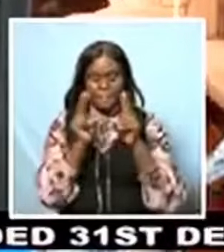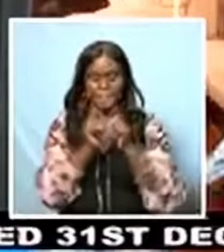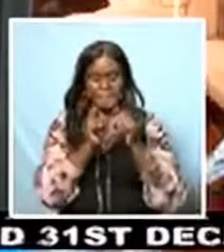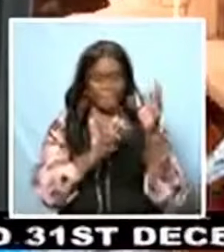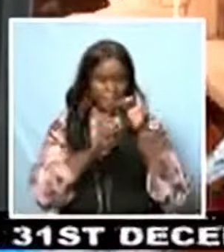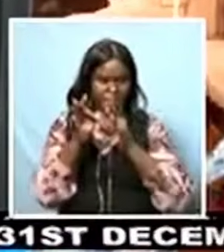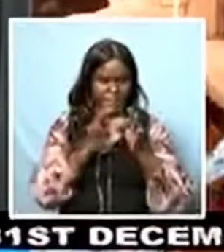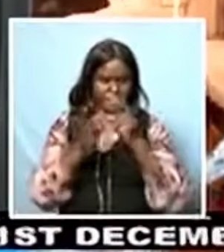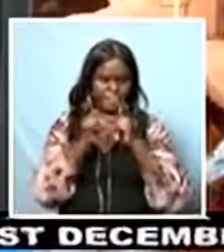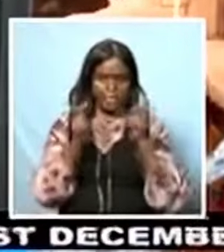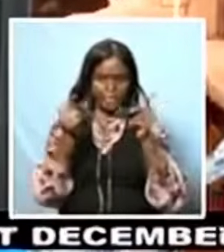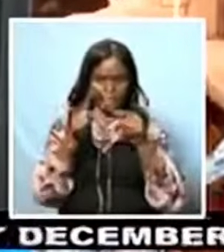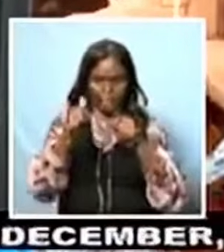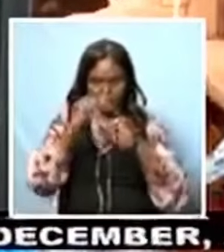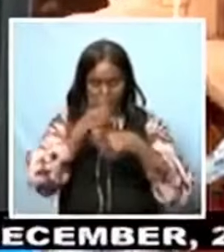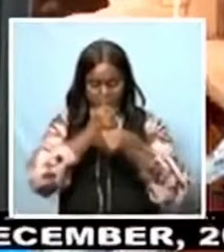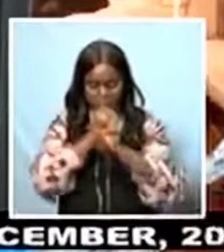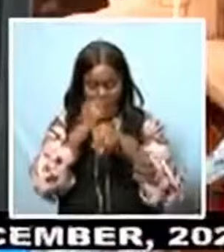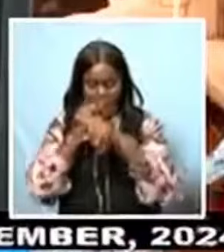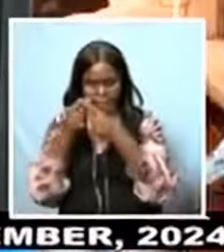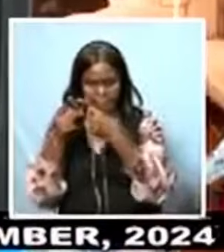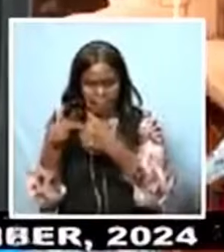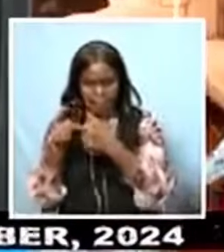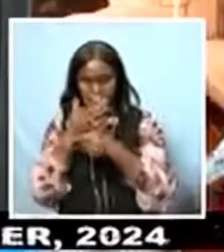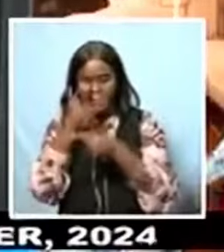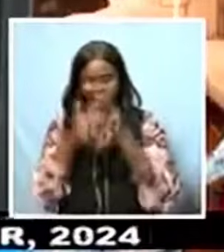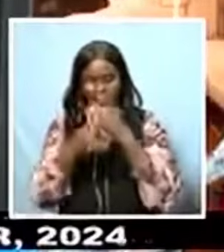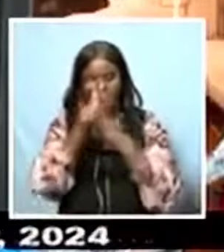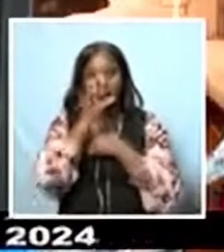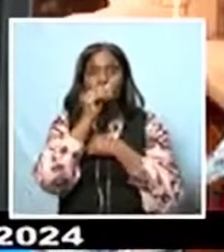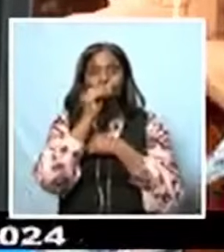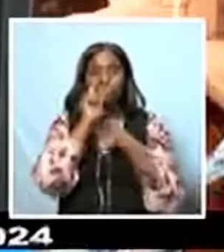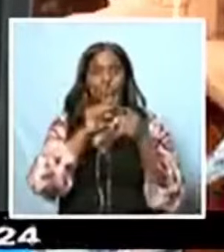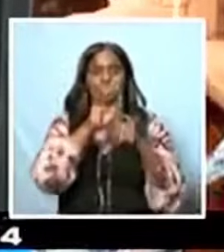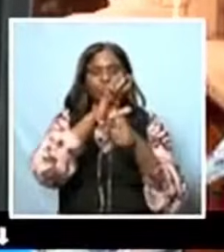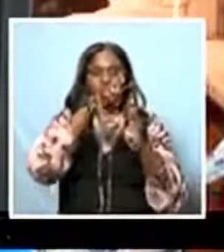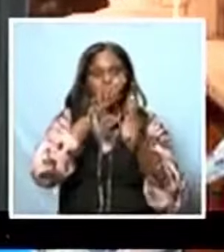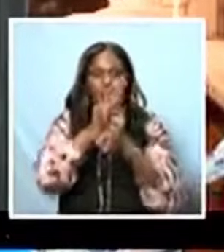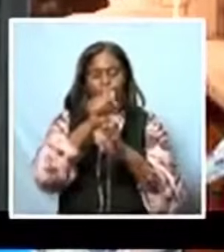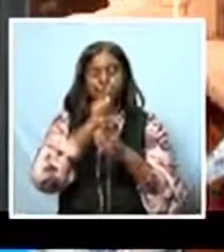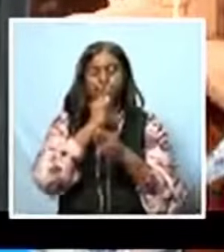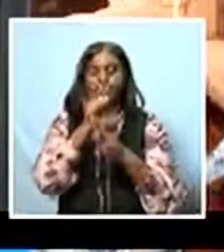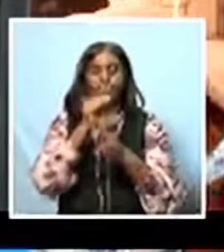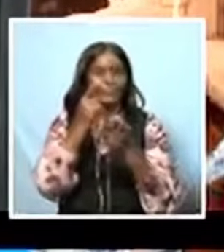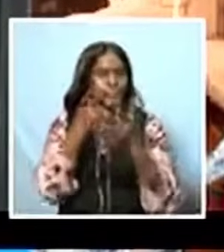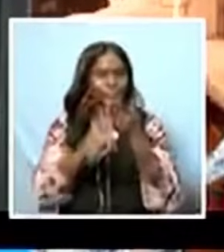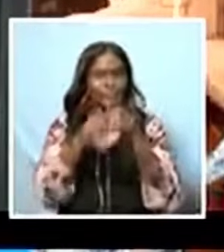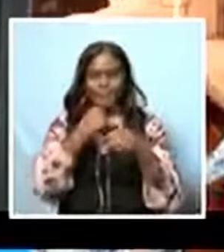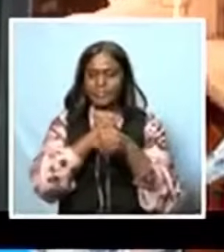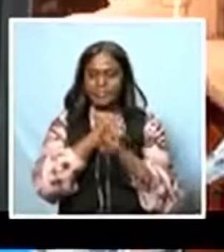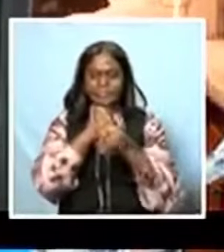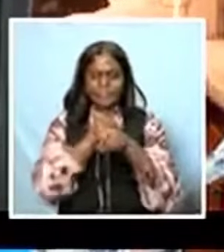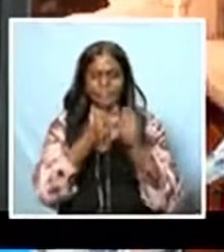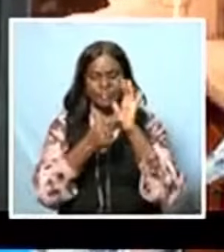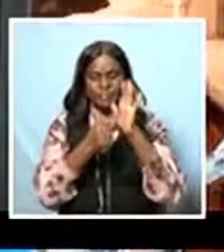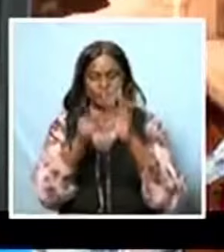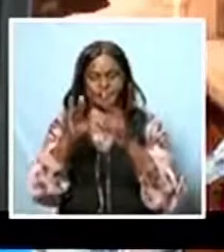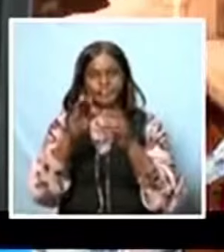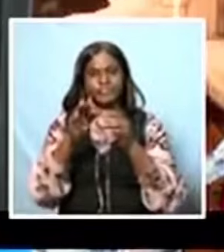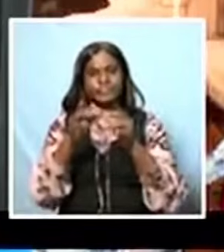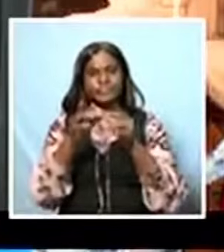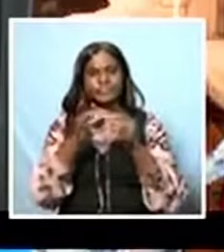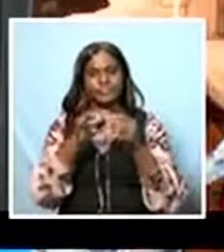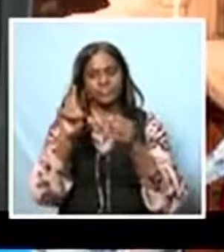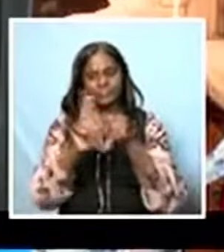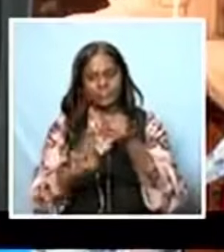defined, so that when you are making variations, they should be speaking to your target, so that they do not dent your burning rate.